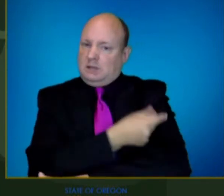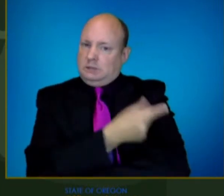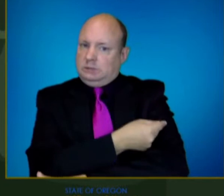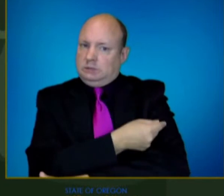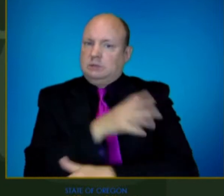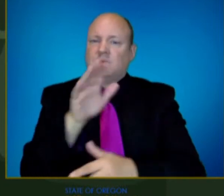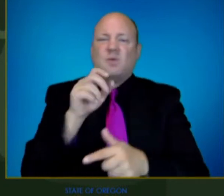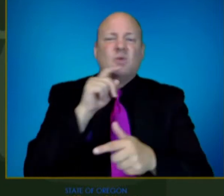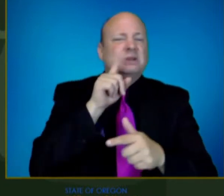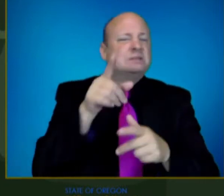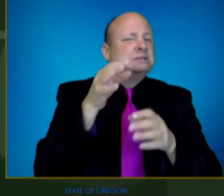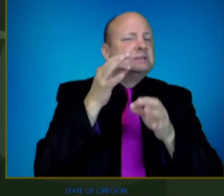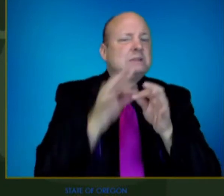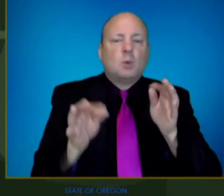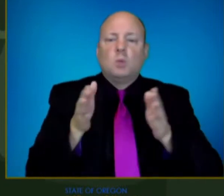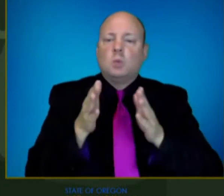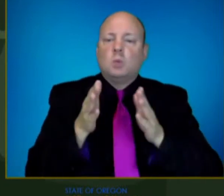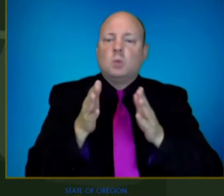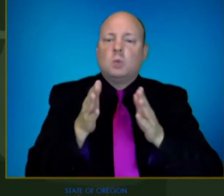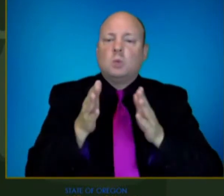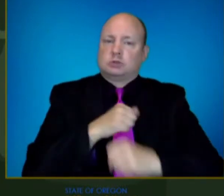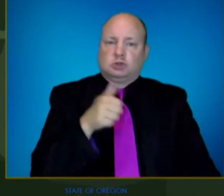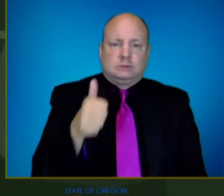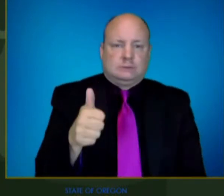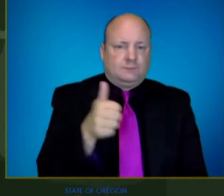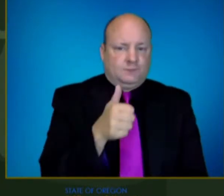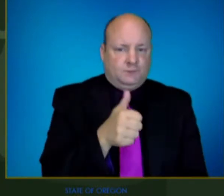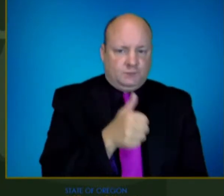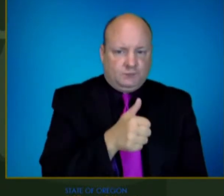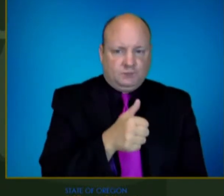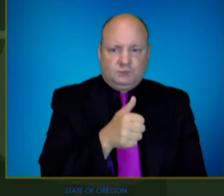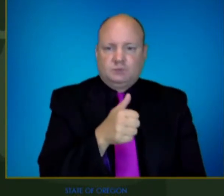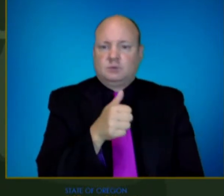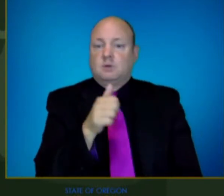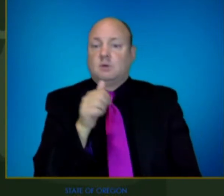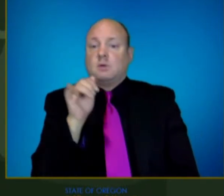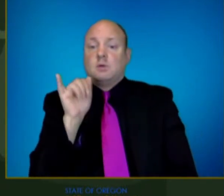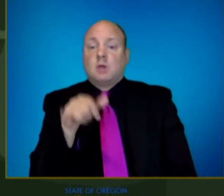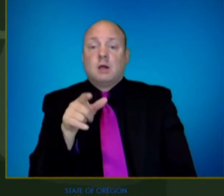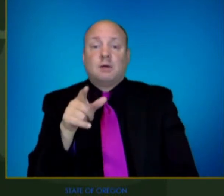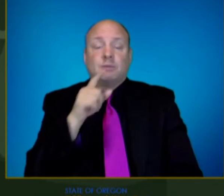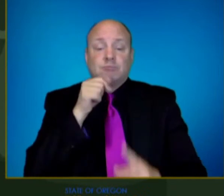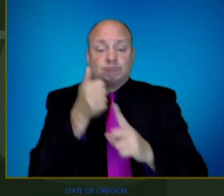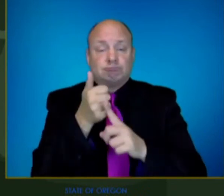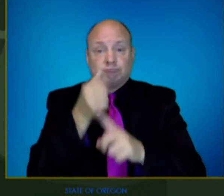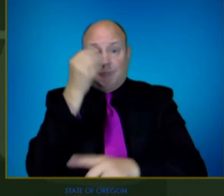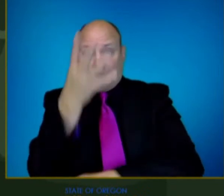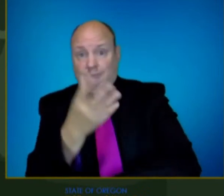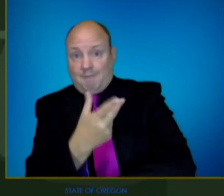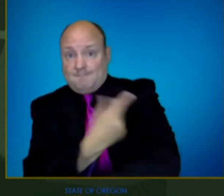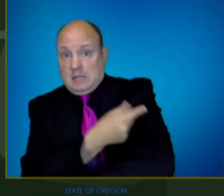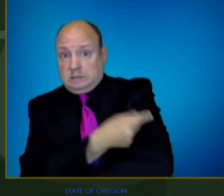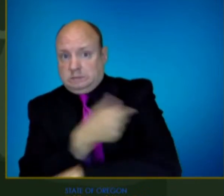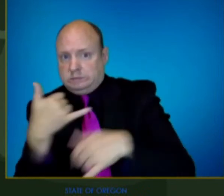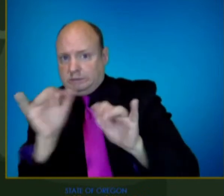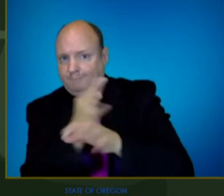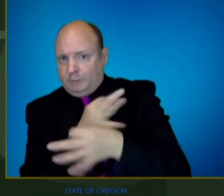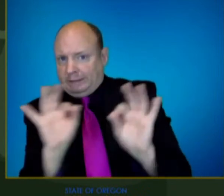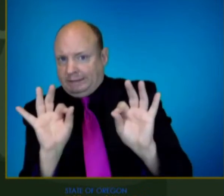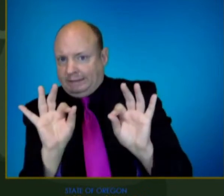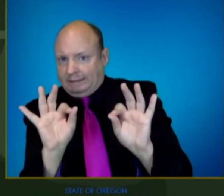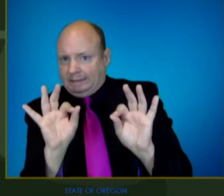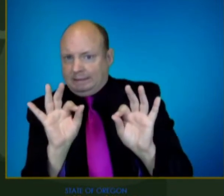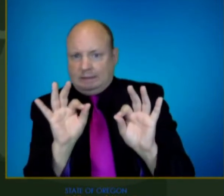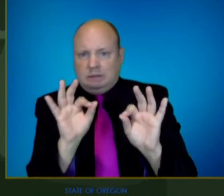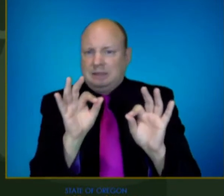and relatively, at least in terms of vaccines, they're free. In terms of masks, relatively inexpensive tools that we have to